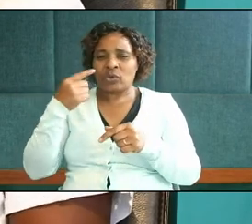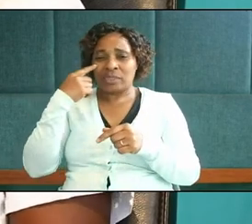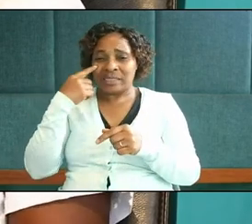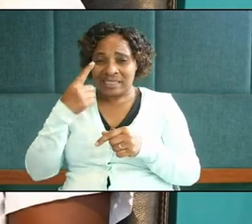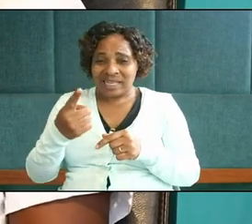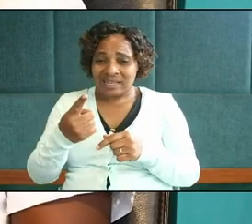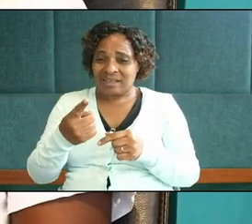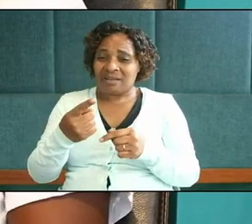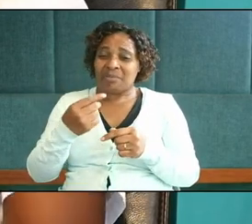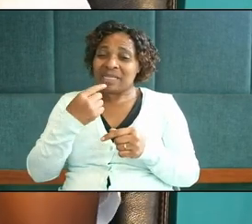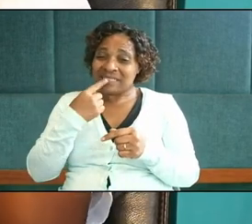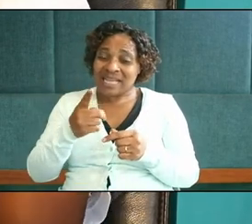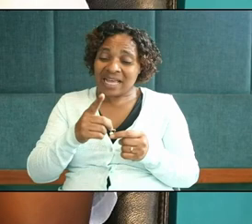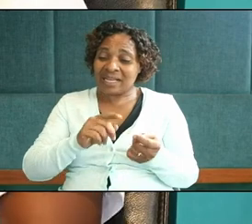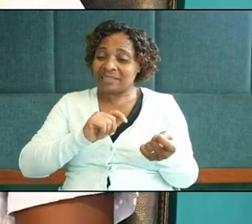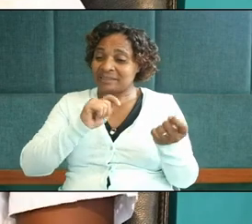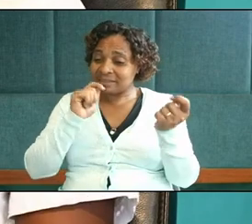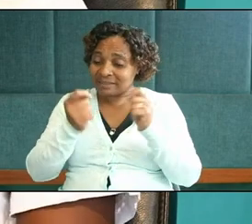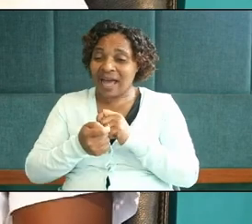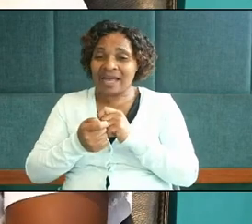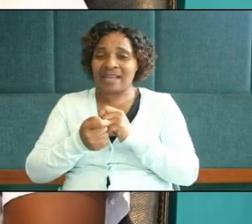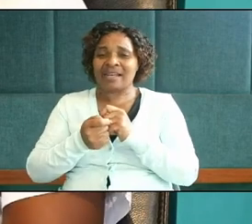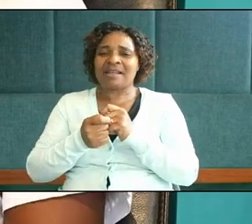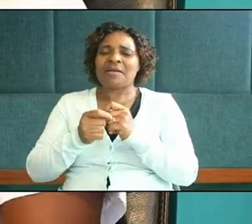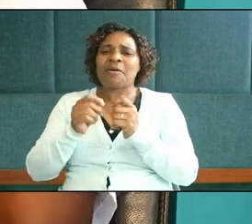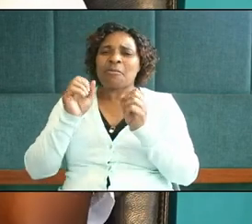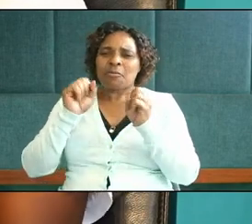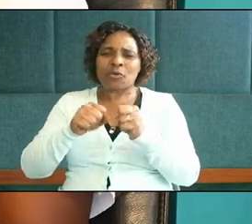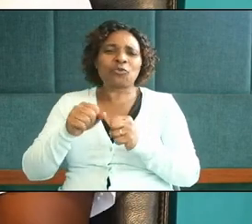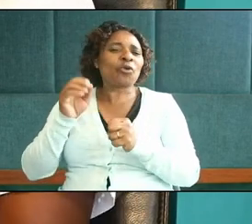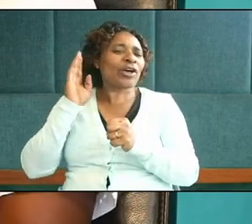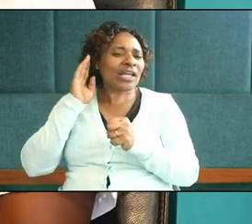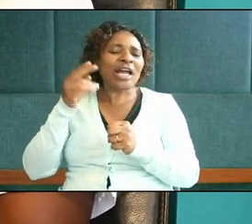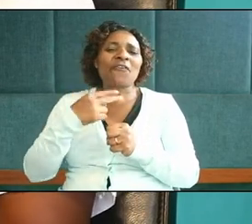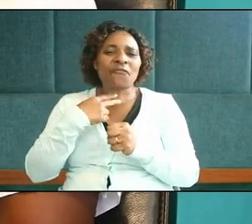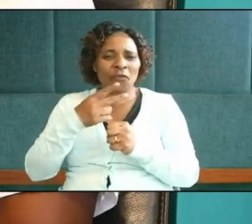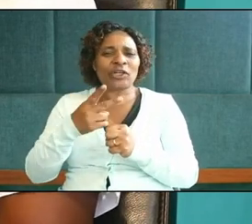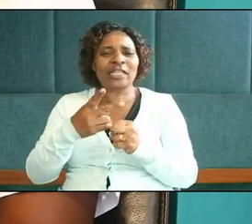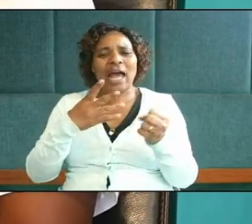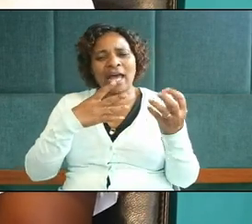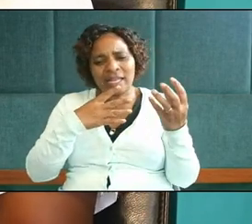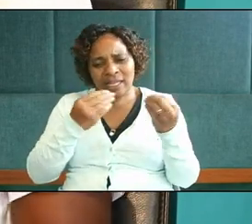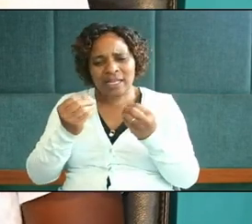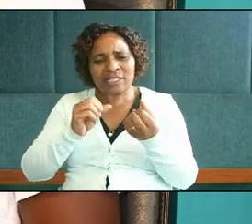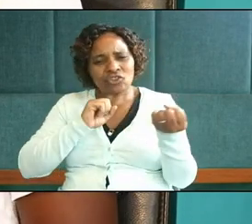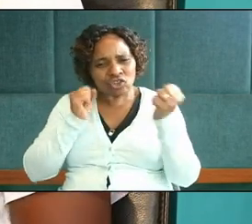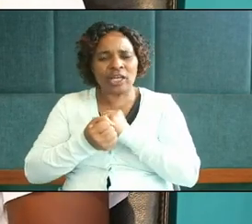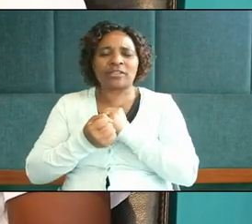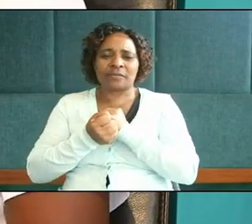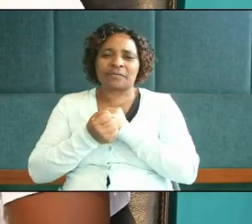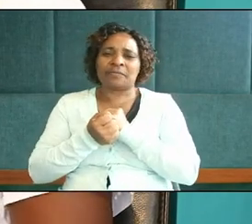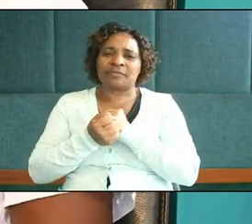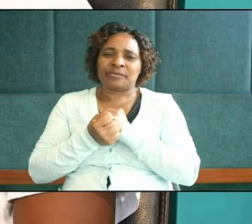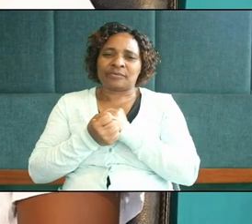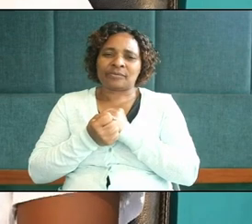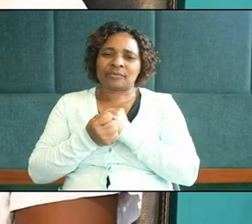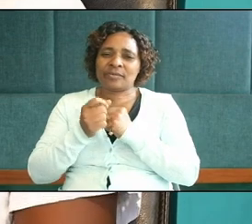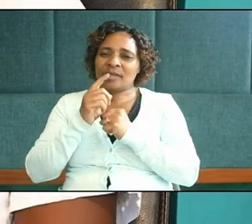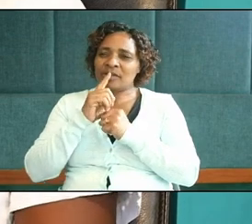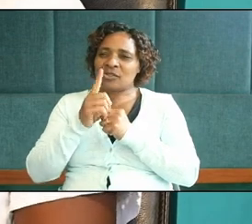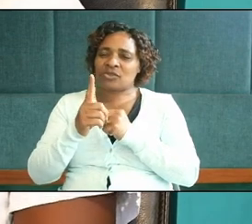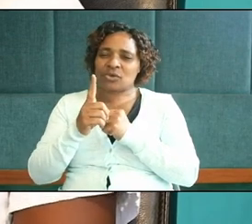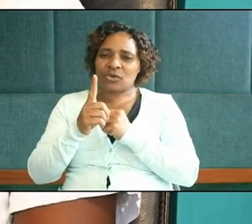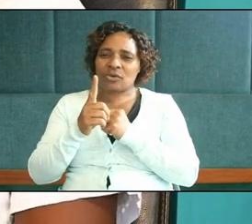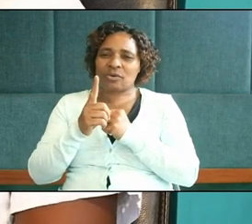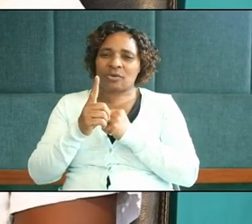turn left, even if you're going to break your leg. You can hear their voice anywhere left. You go. Yes. So,